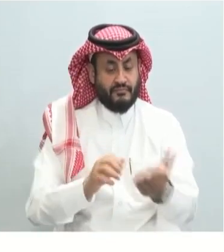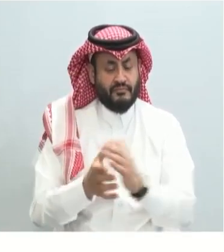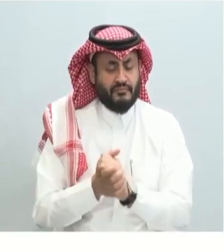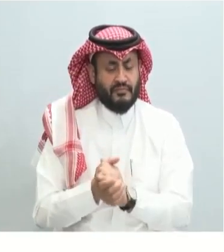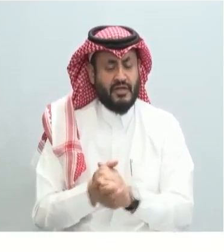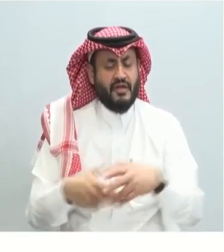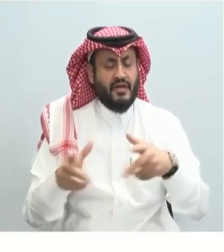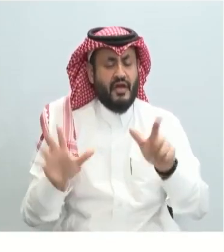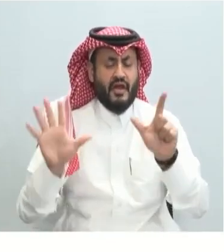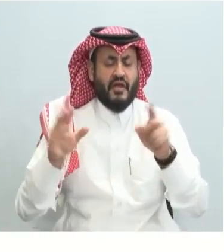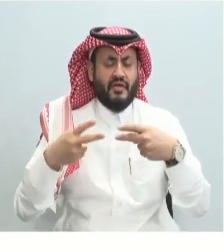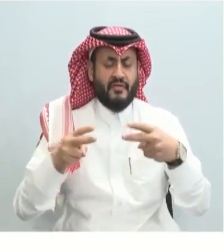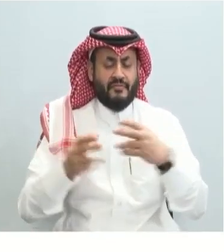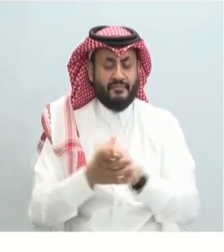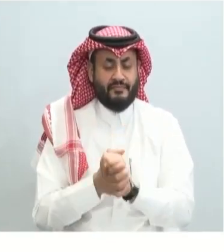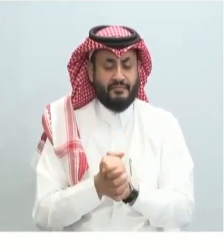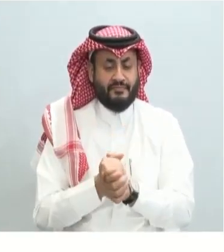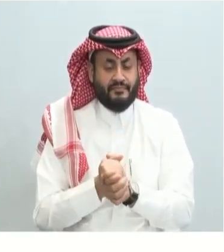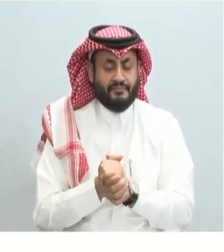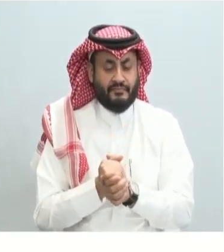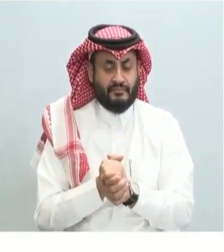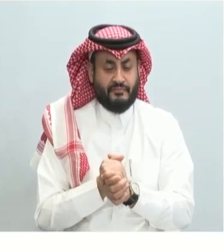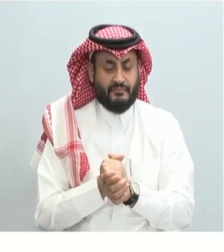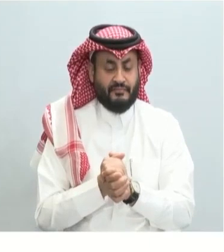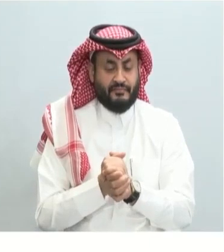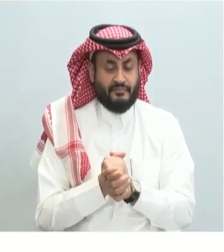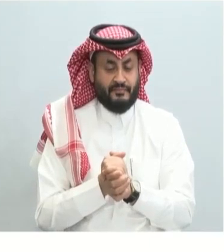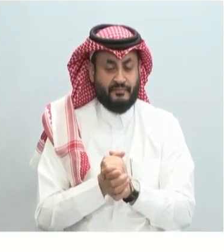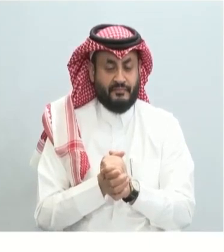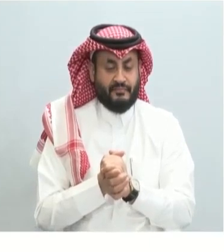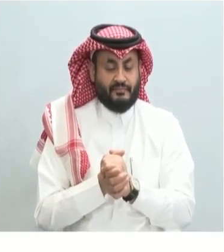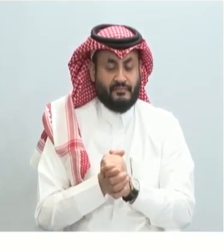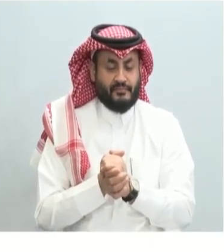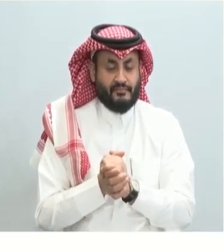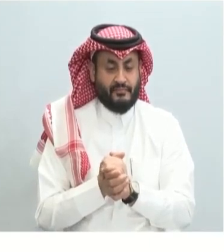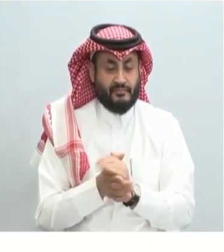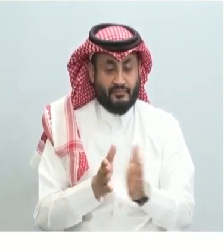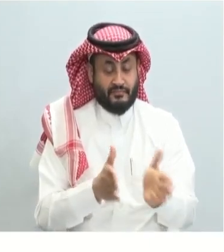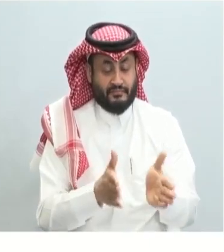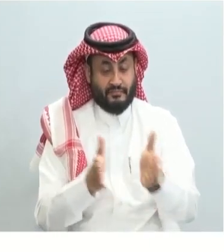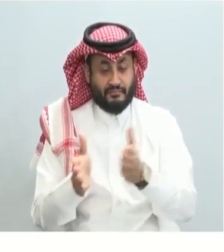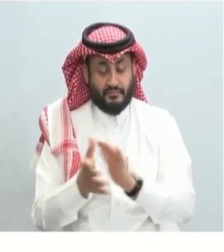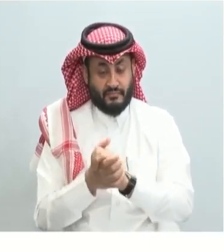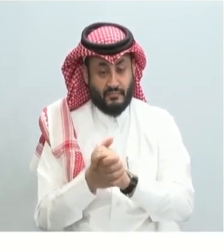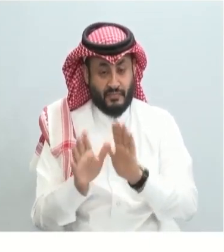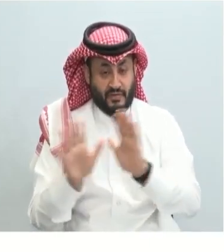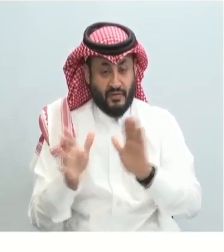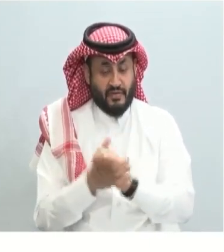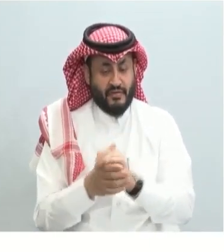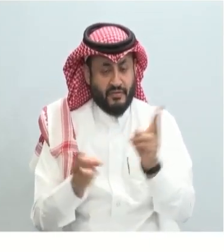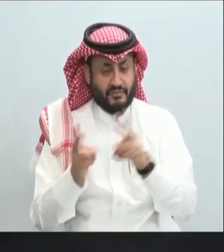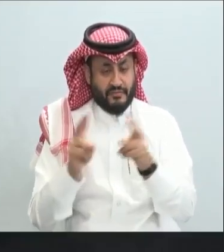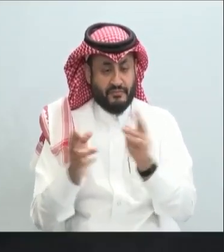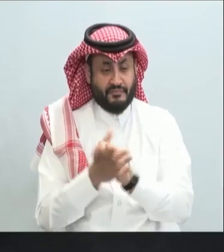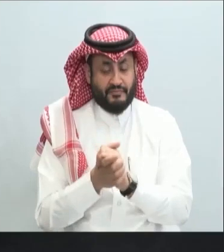with, I like, and then you name the day. So after this, after we did listen to the